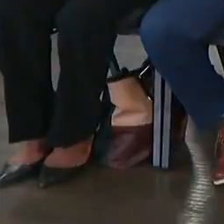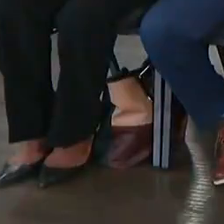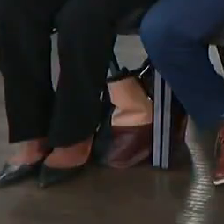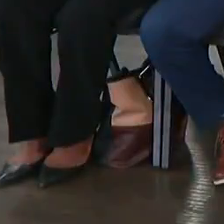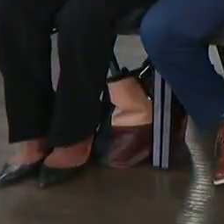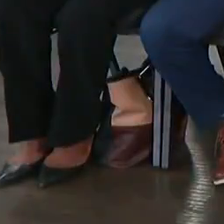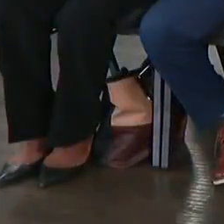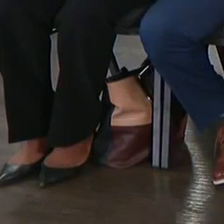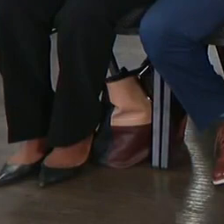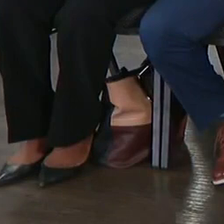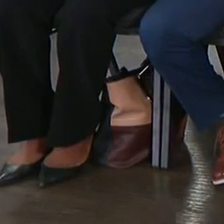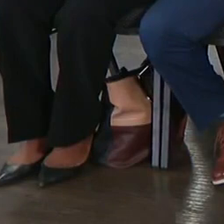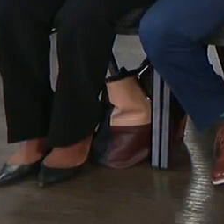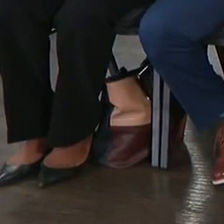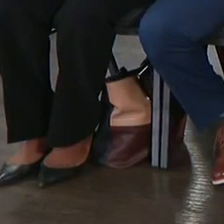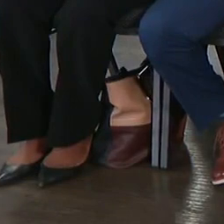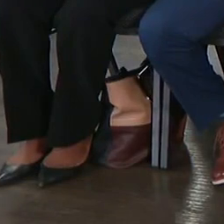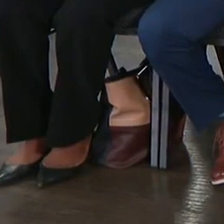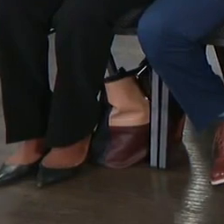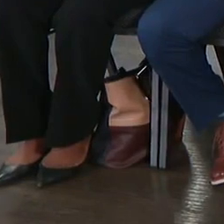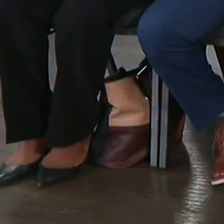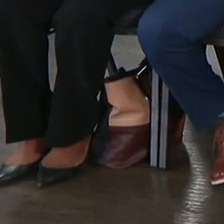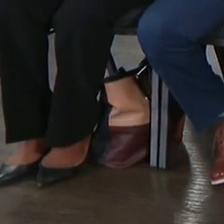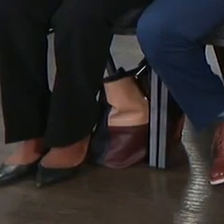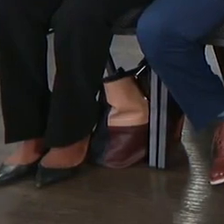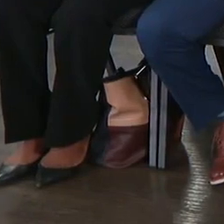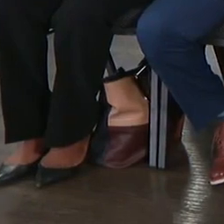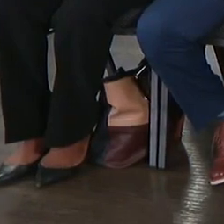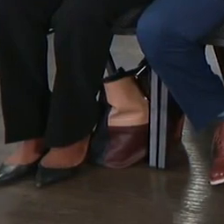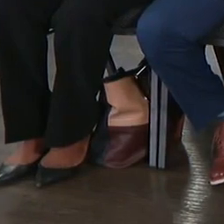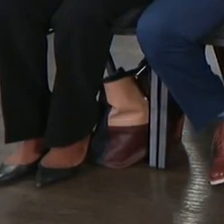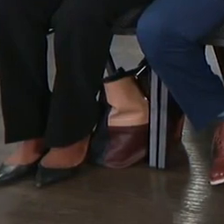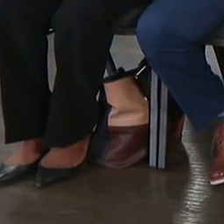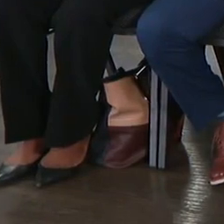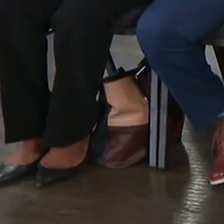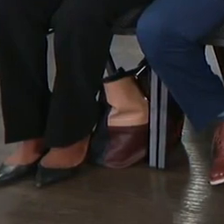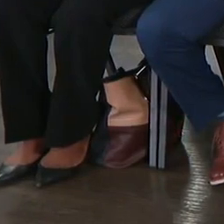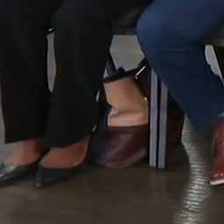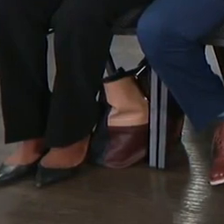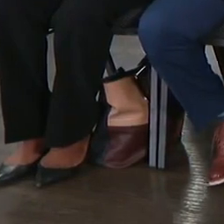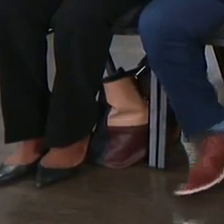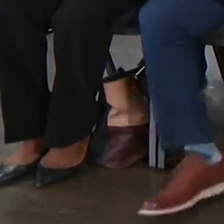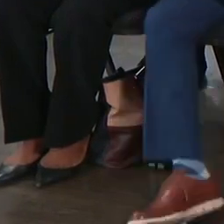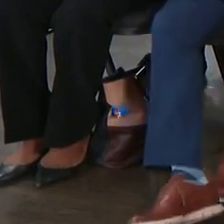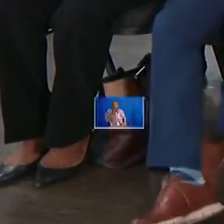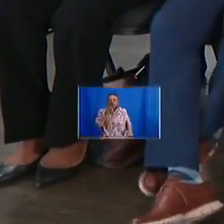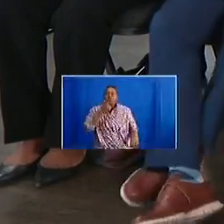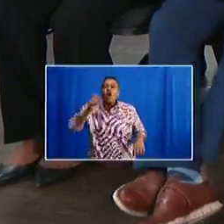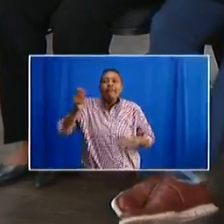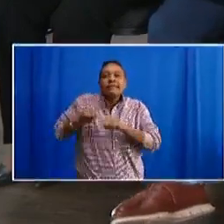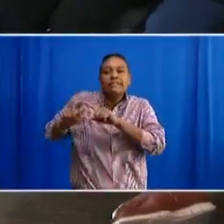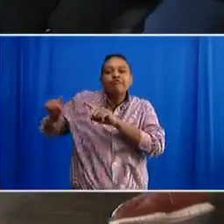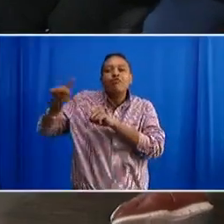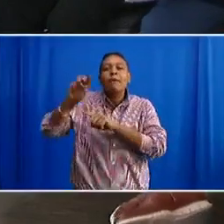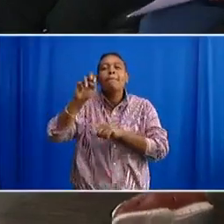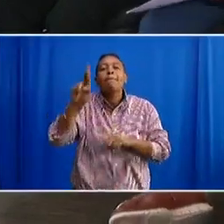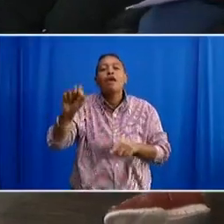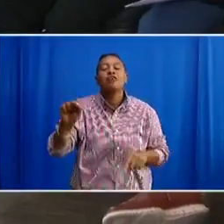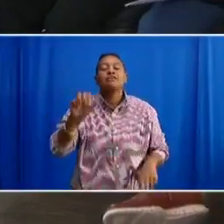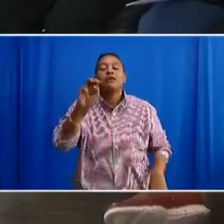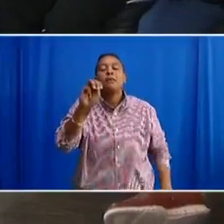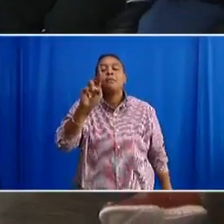Mayor, Councillor Delroy Williams, Mayor of Kingston and St. Andrew, and other mayors, Ms.